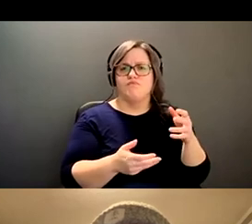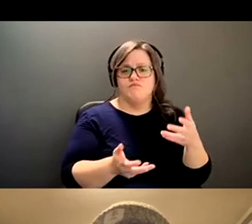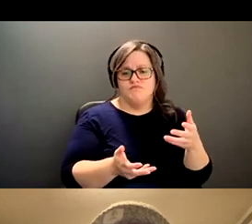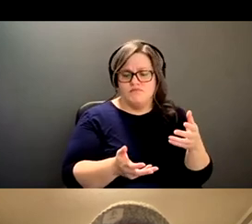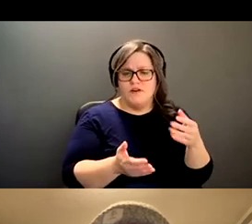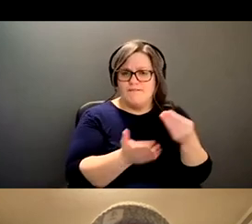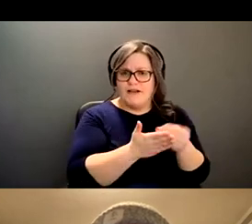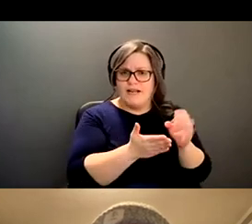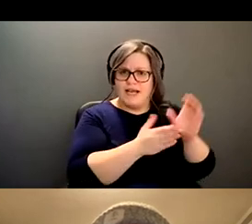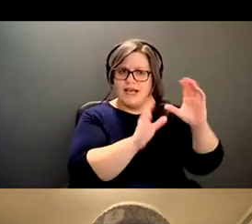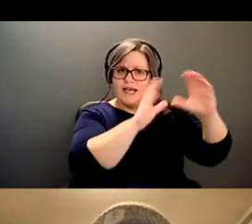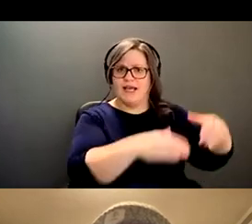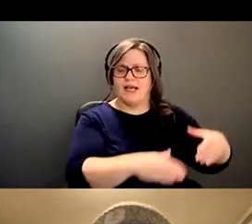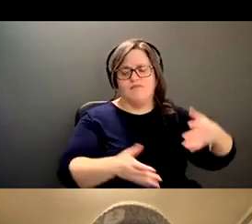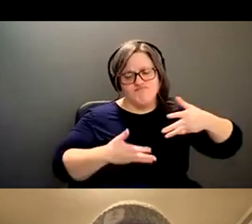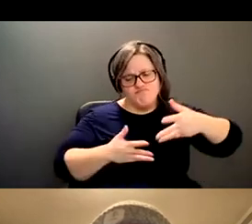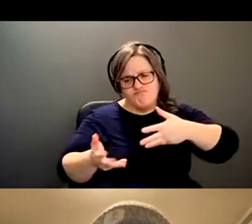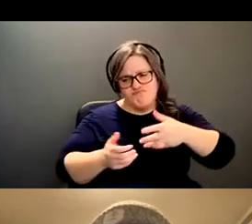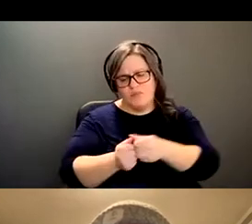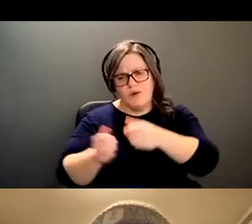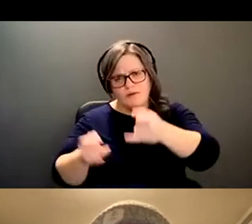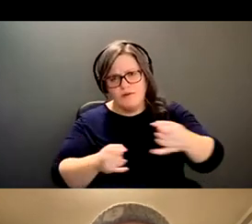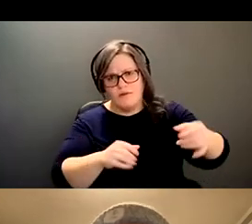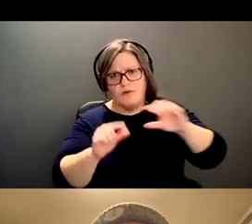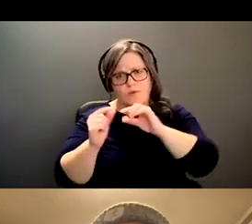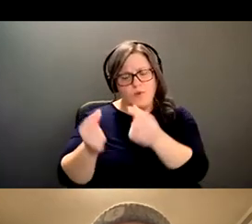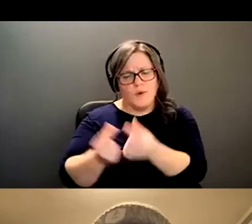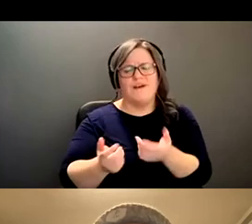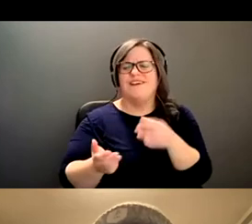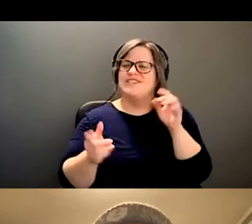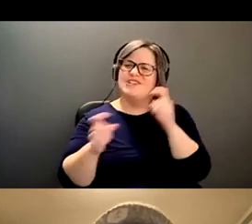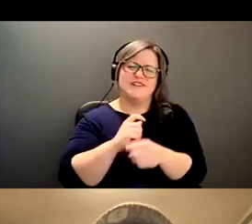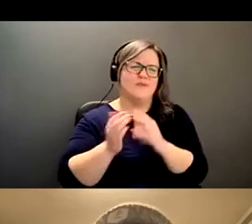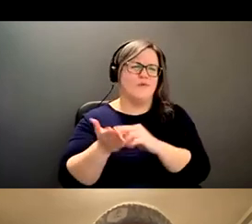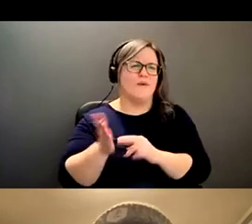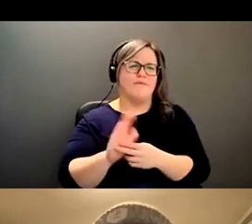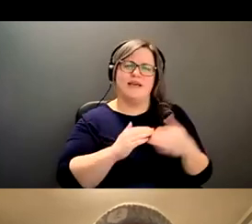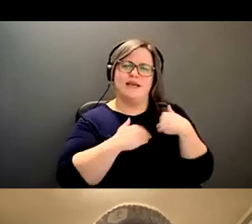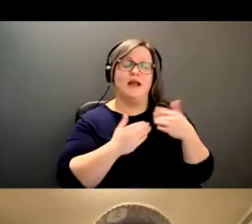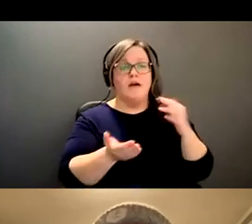people, and that redefining accountability, essentially. Like, accountability doesn't have to be a board of